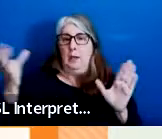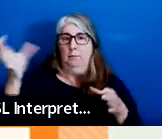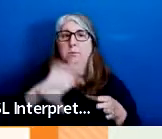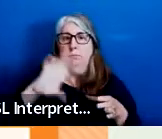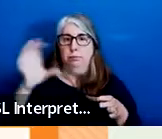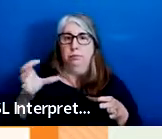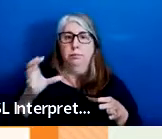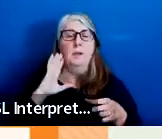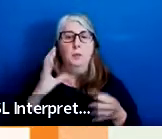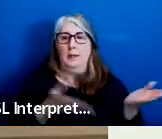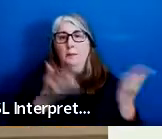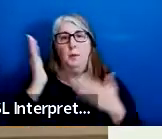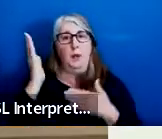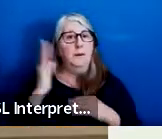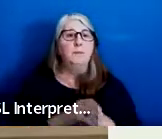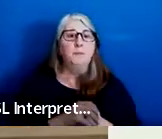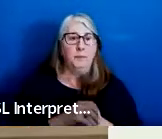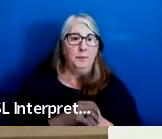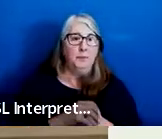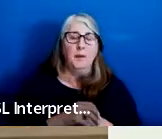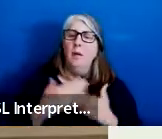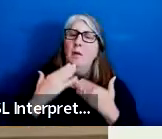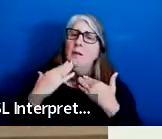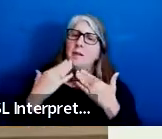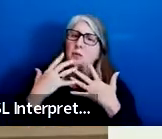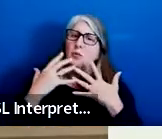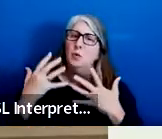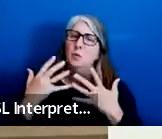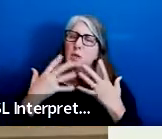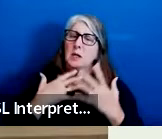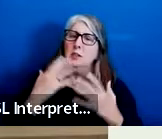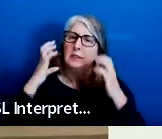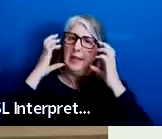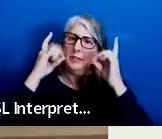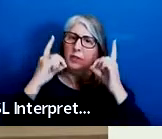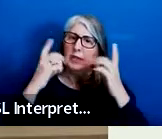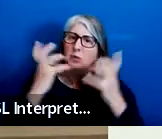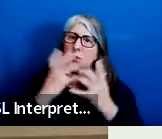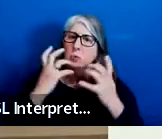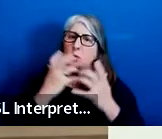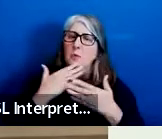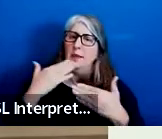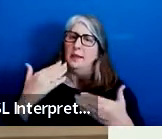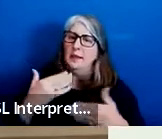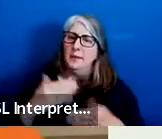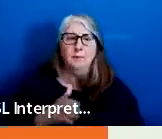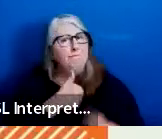broken down to the same material at the end. Thank you so very much. This was so educational. Thank you. Thanks.